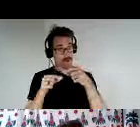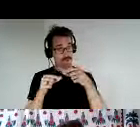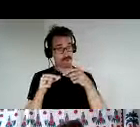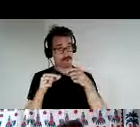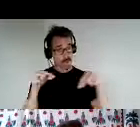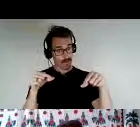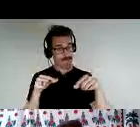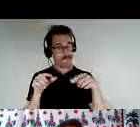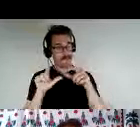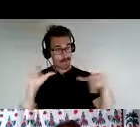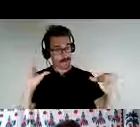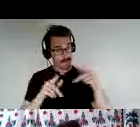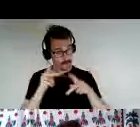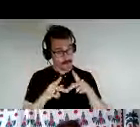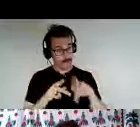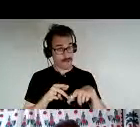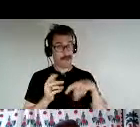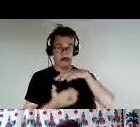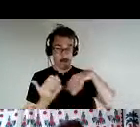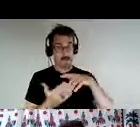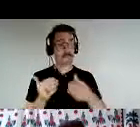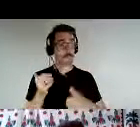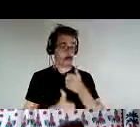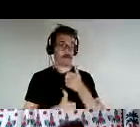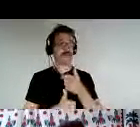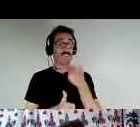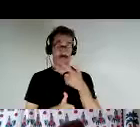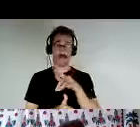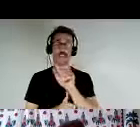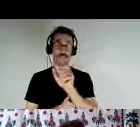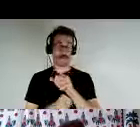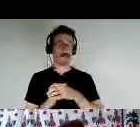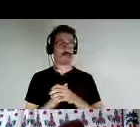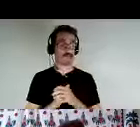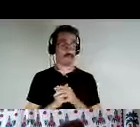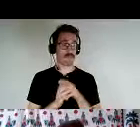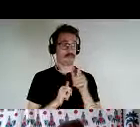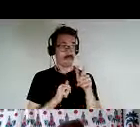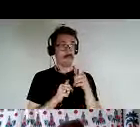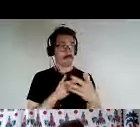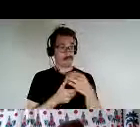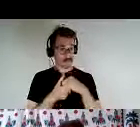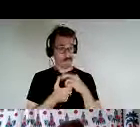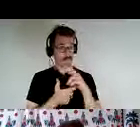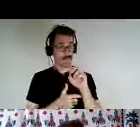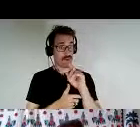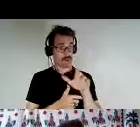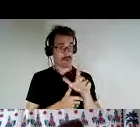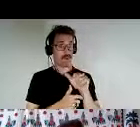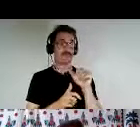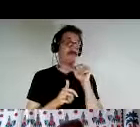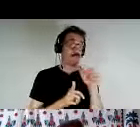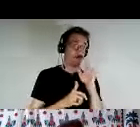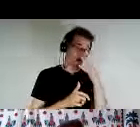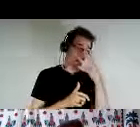Yes, 93% say yes, they are comfortable. Are you a member of a racialized non-white group?